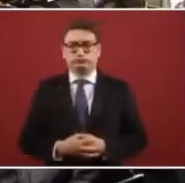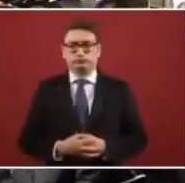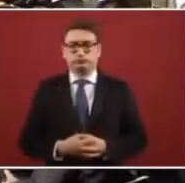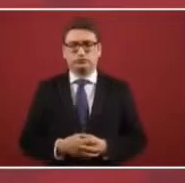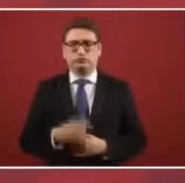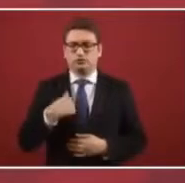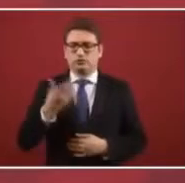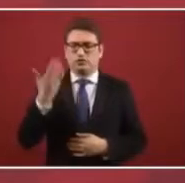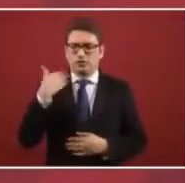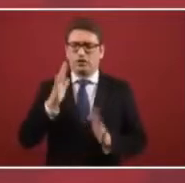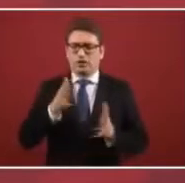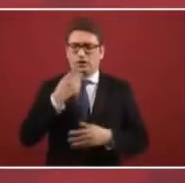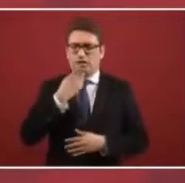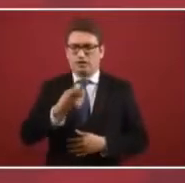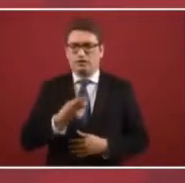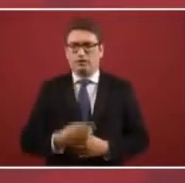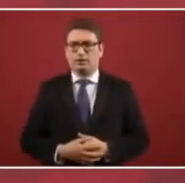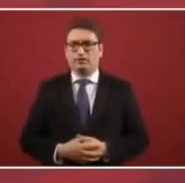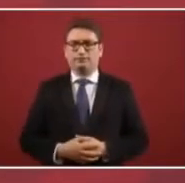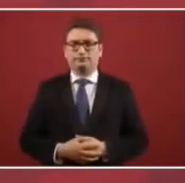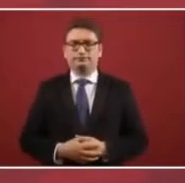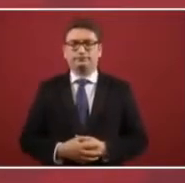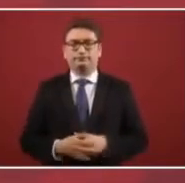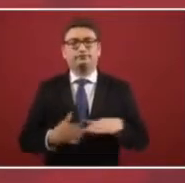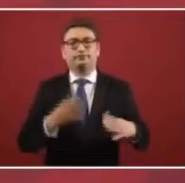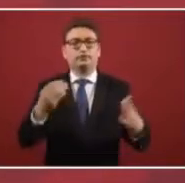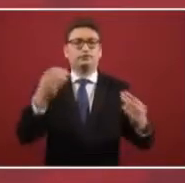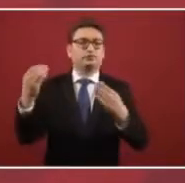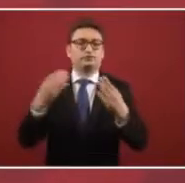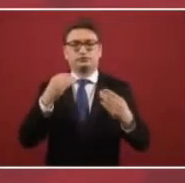Should it be yes or no? He says,